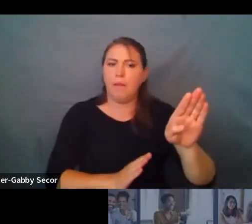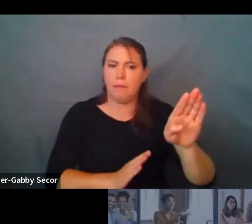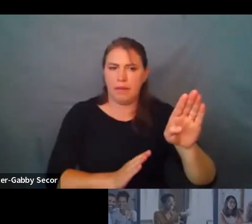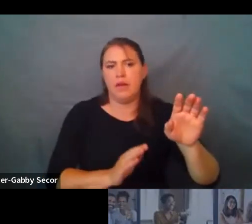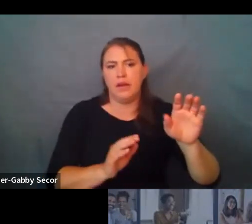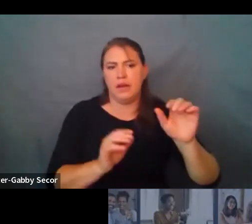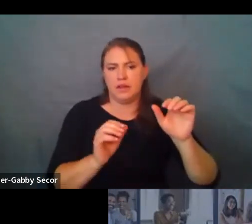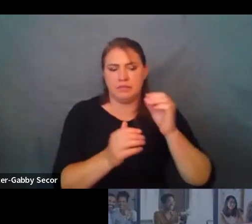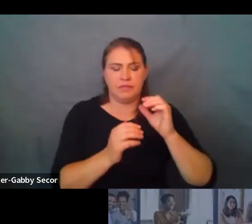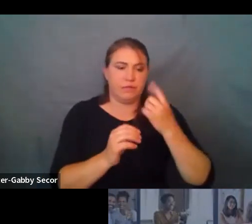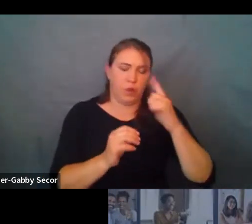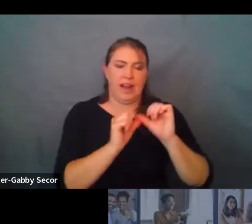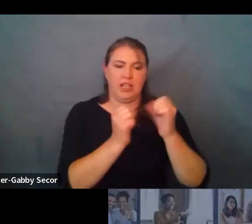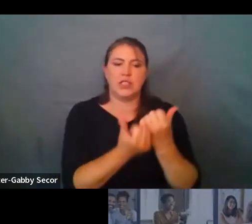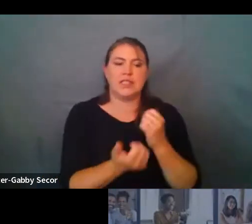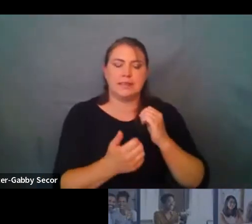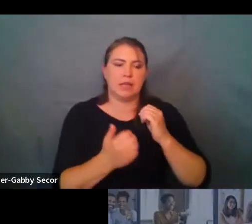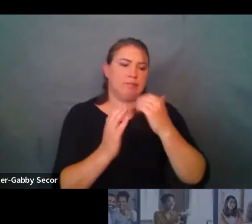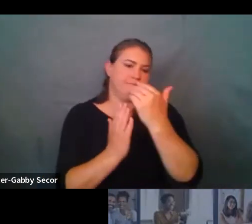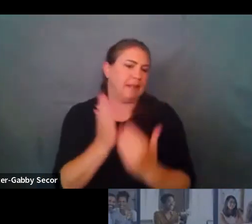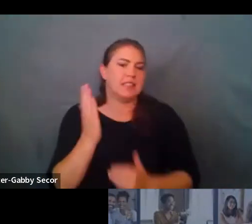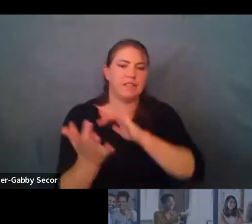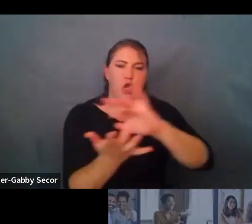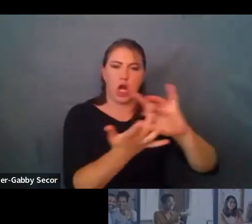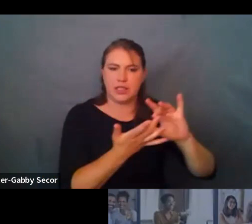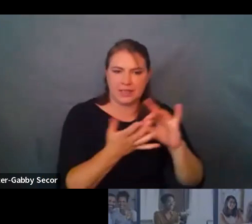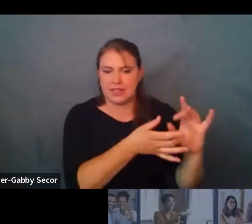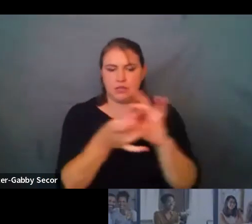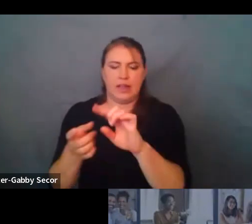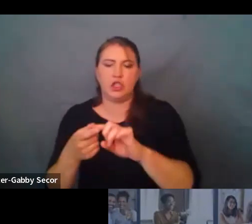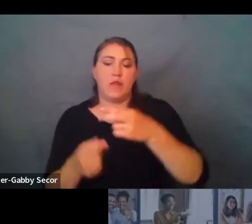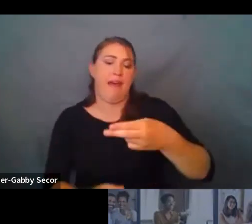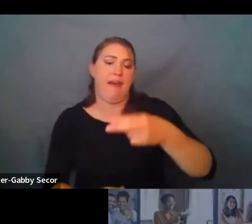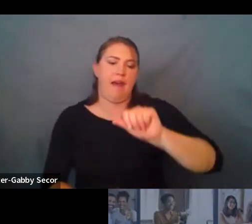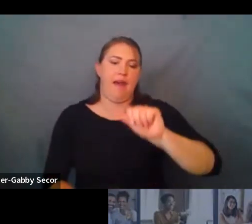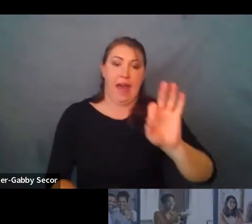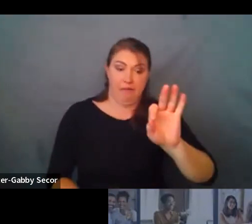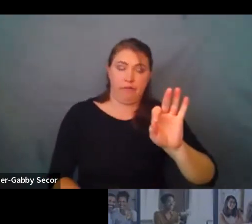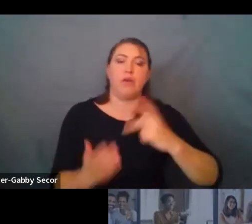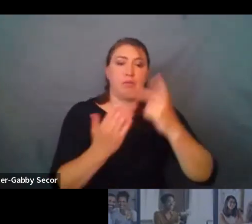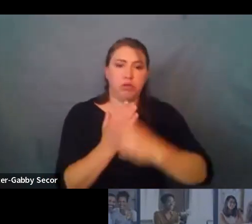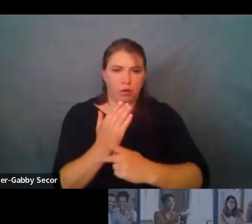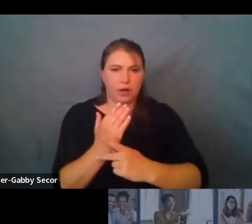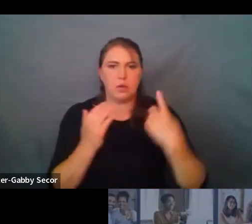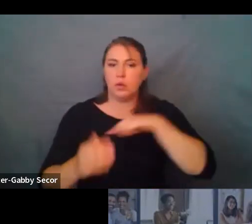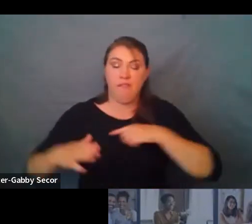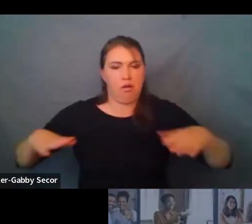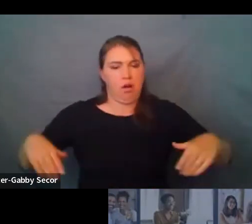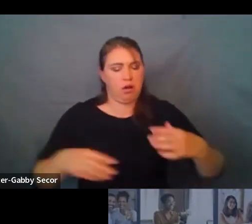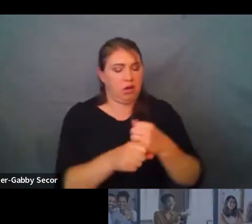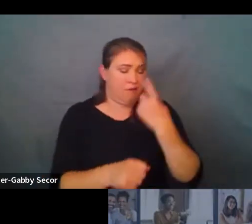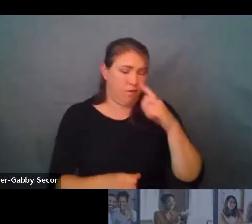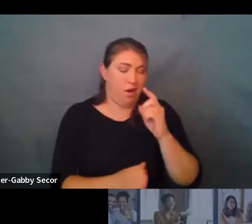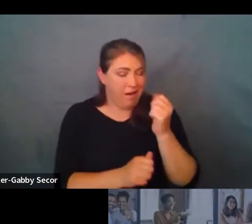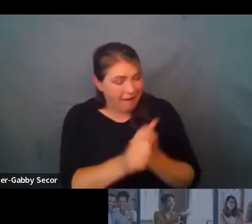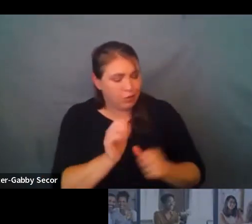of contacts that would be connected with the HAF program. So we've asked states, and we haven't gotten one for every state right now, to